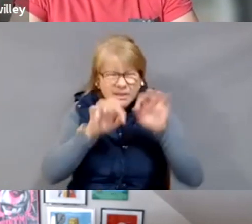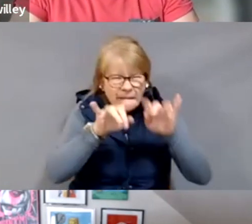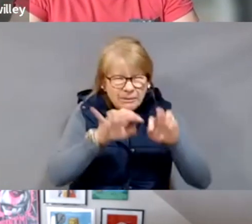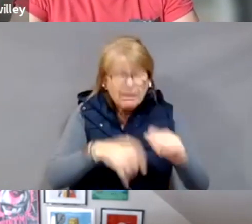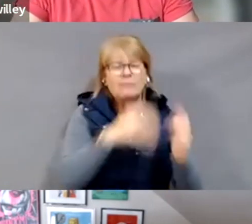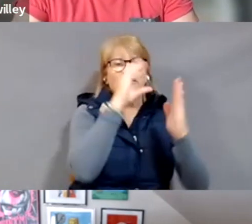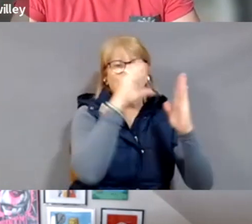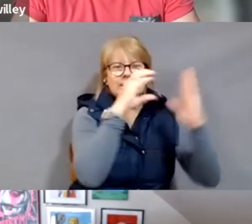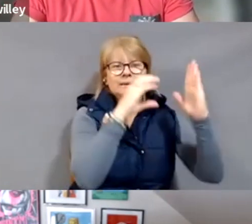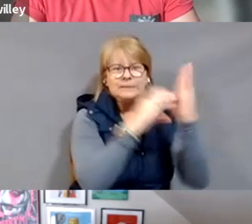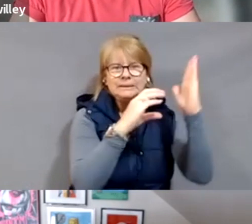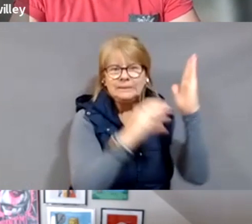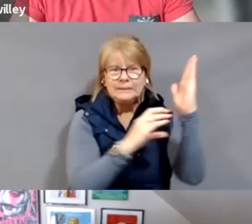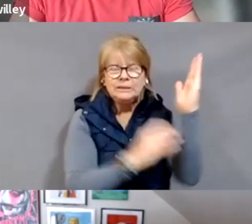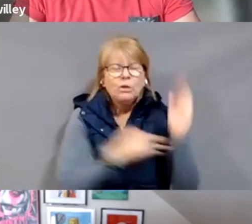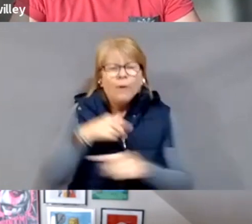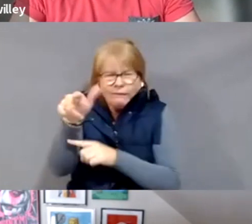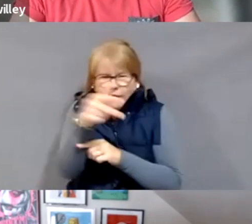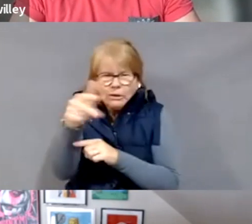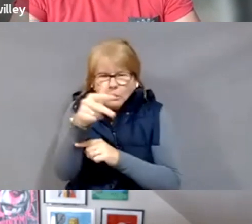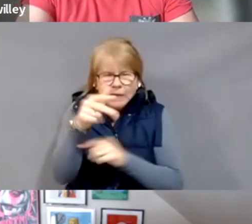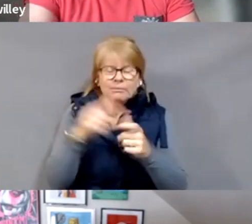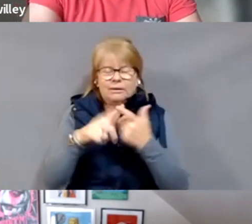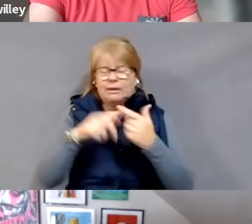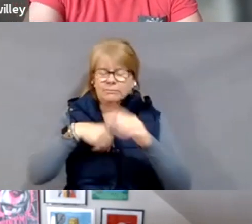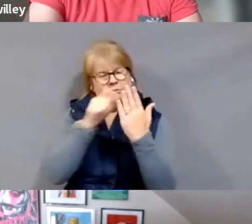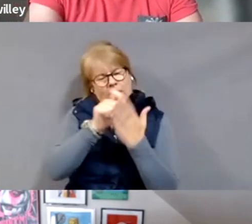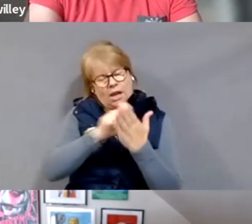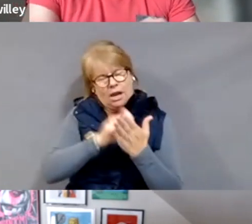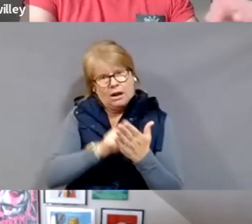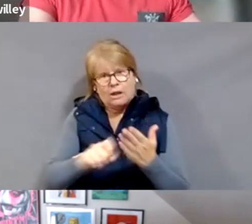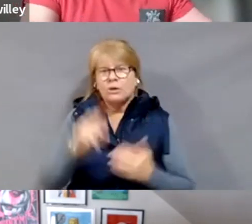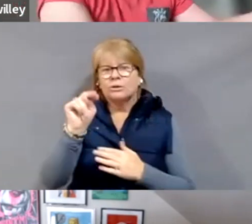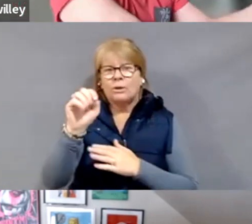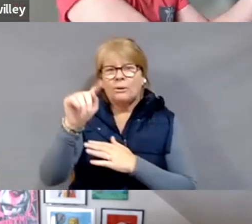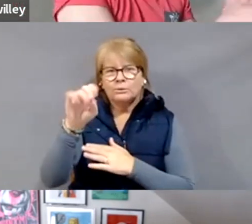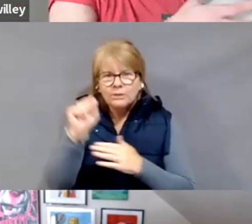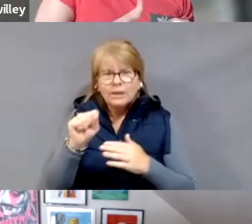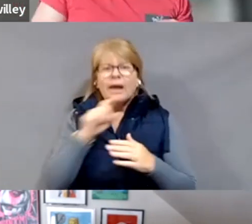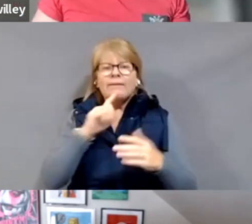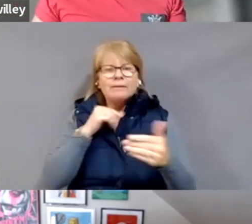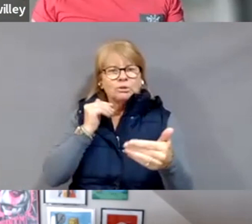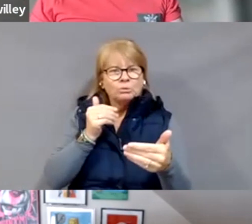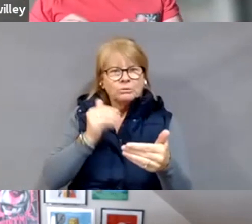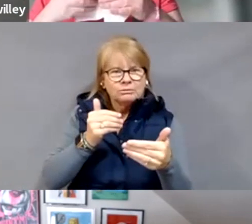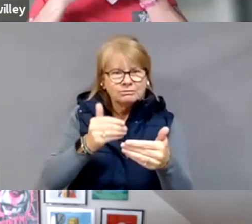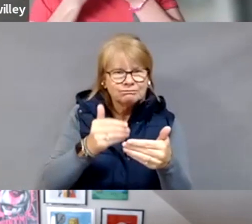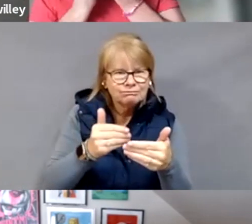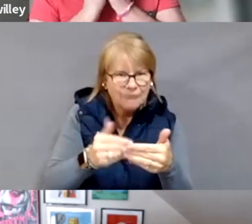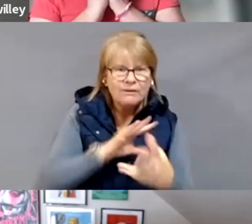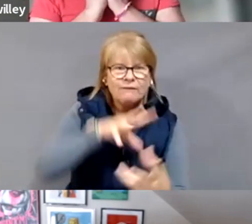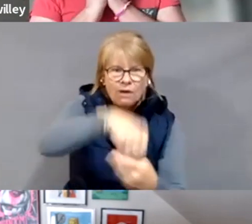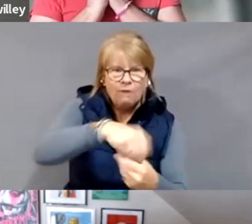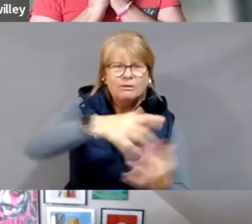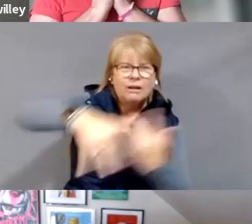like madly type them, or I'd videotape them and transcribe them. And then that just got me closer to the room. And then I